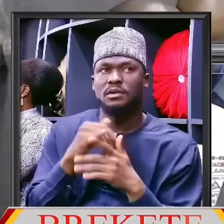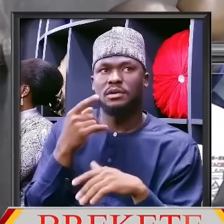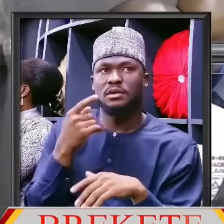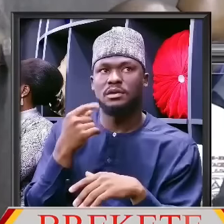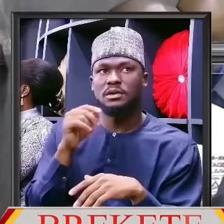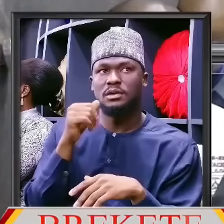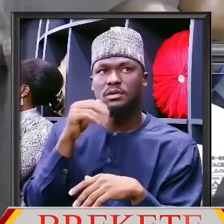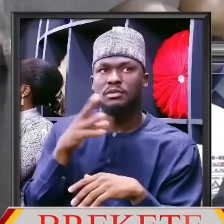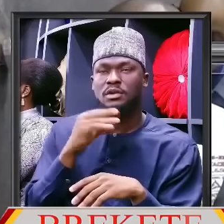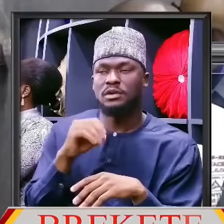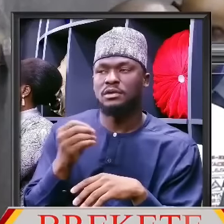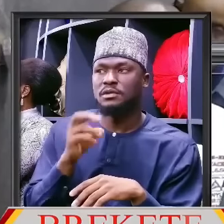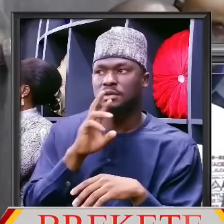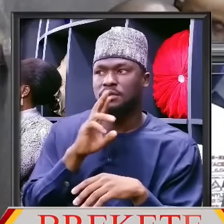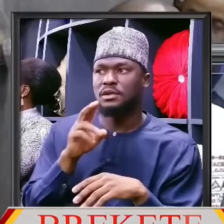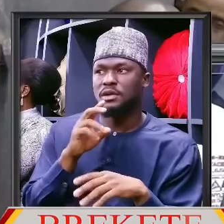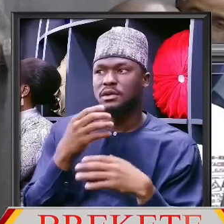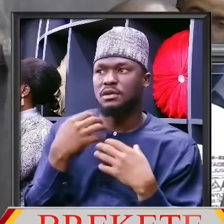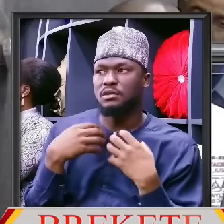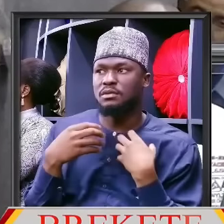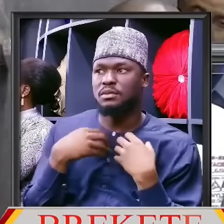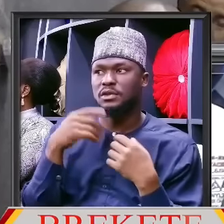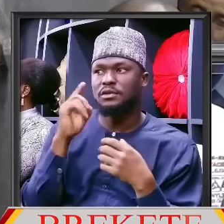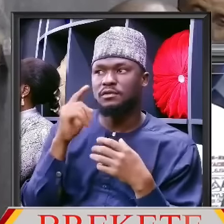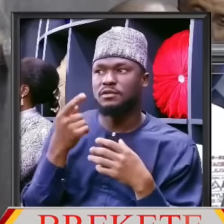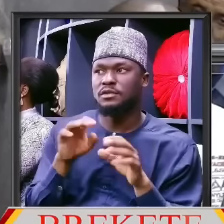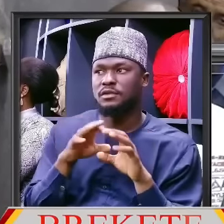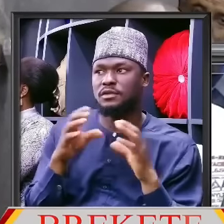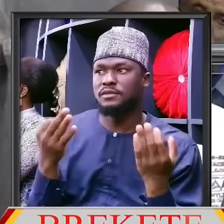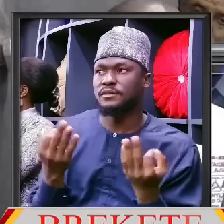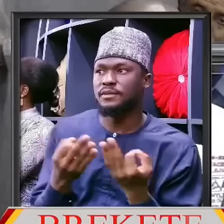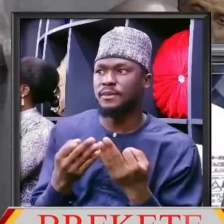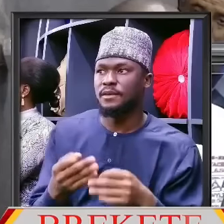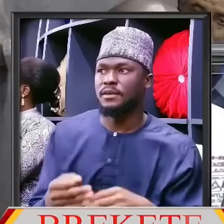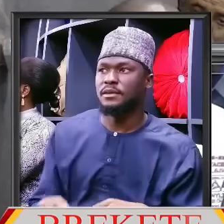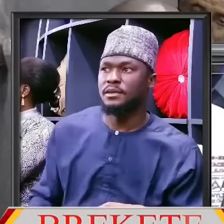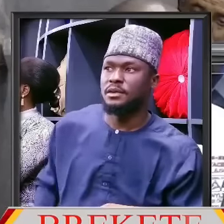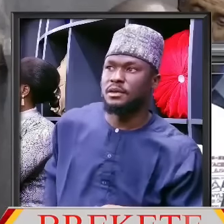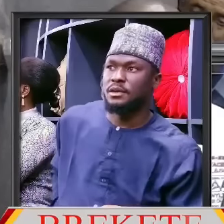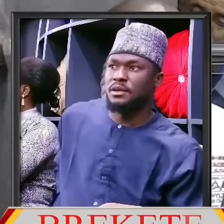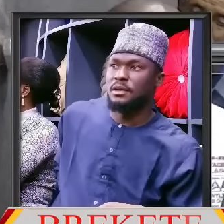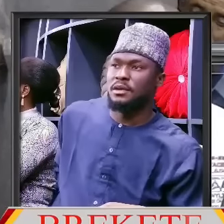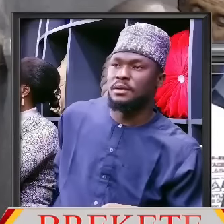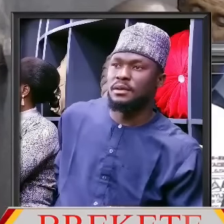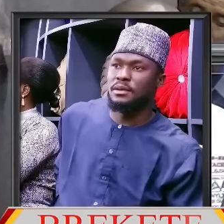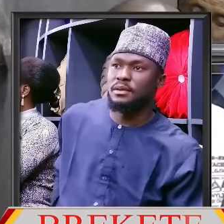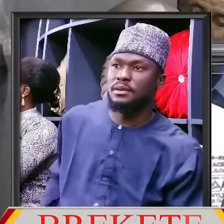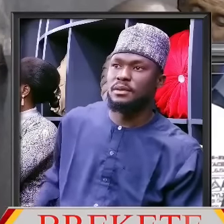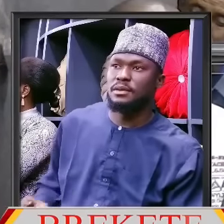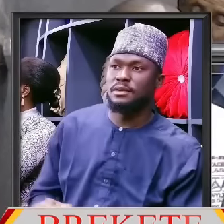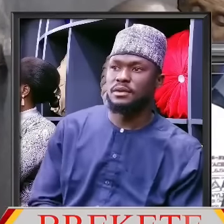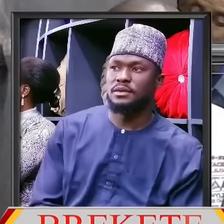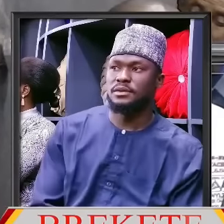and some other people come to for Brekete Family. Then they get their own position. And then I know they make